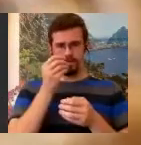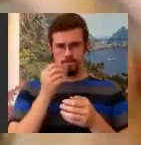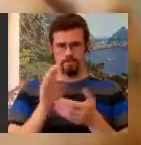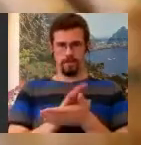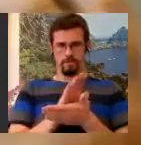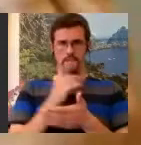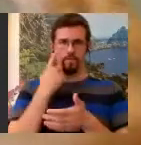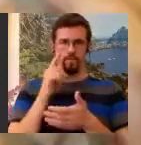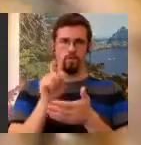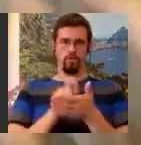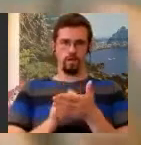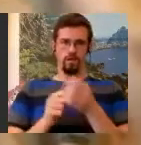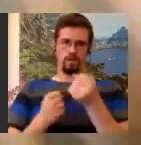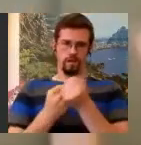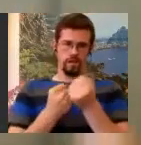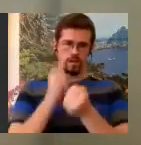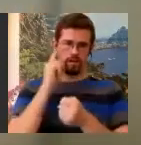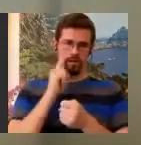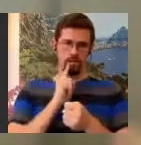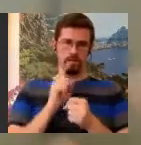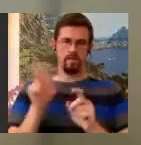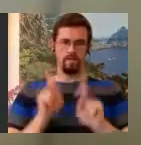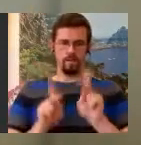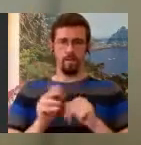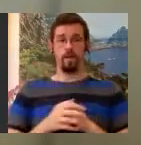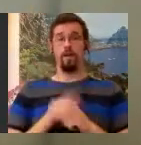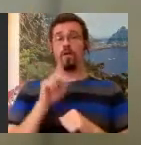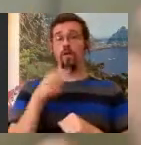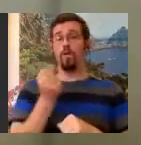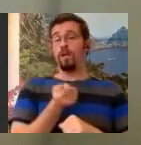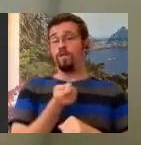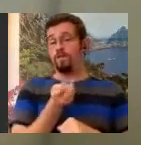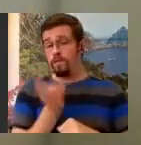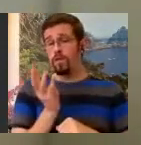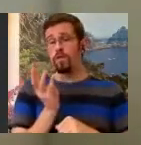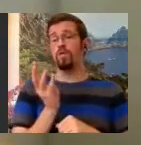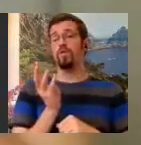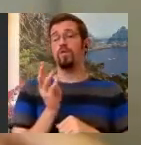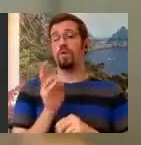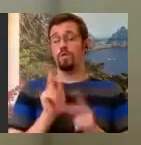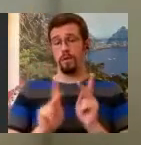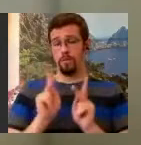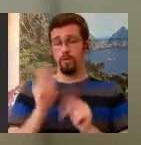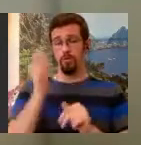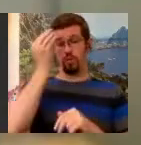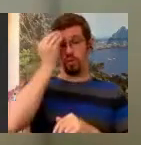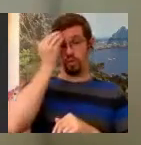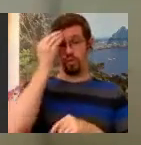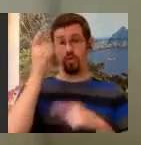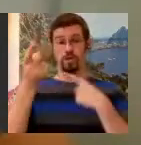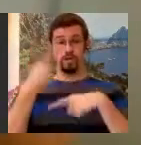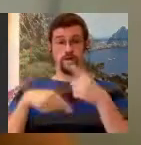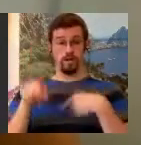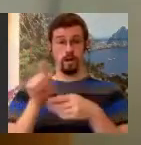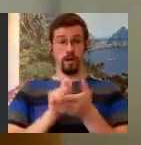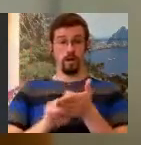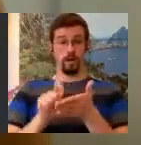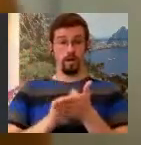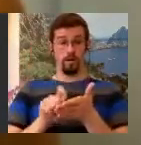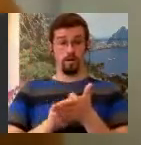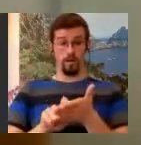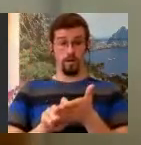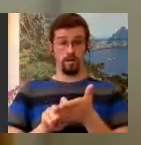No, many few people are aware of the fact that sign language is like the